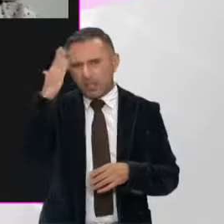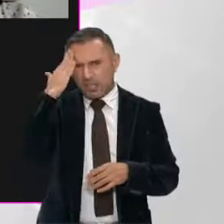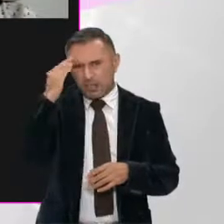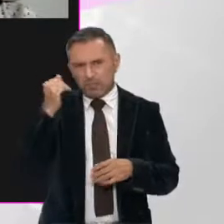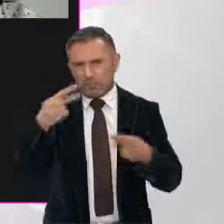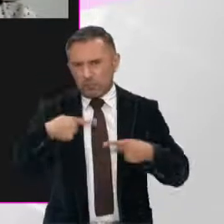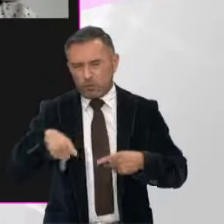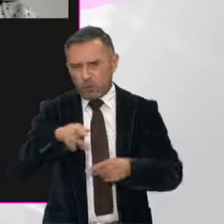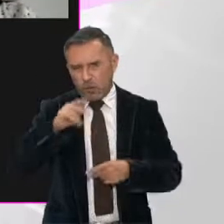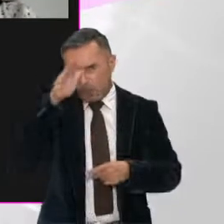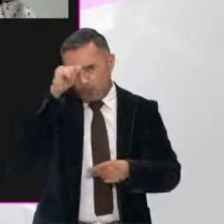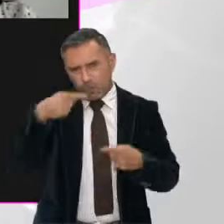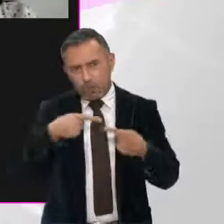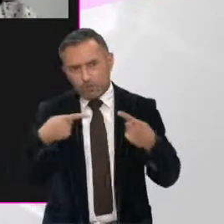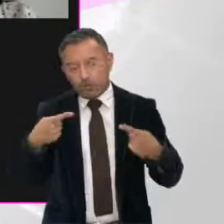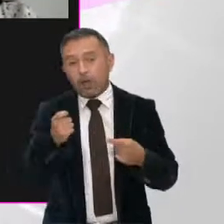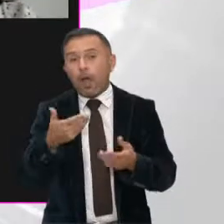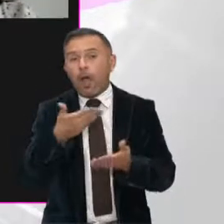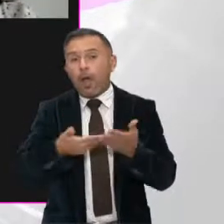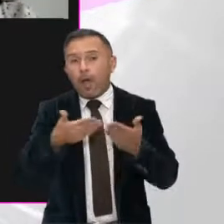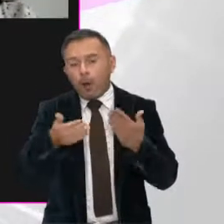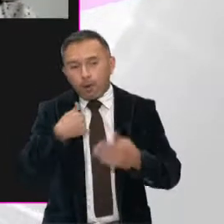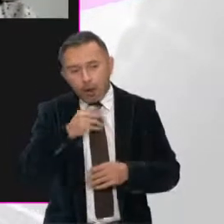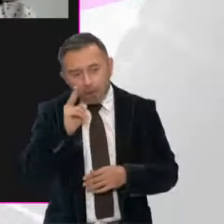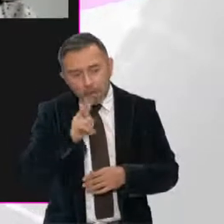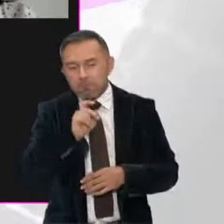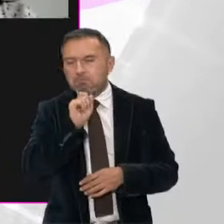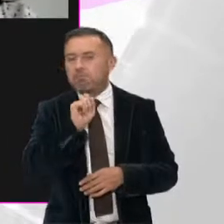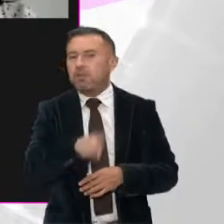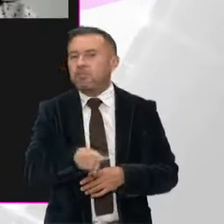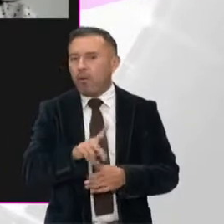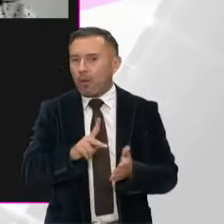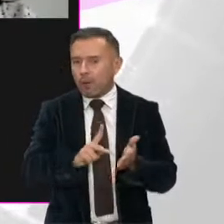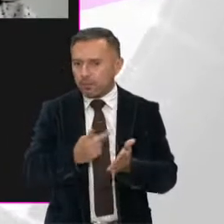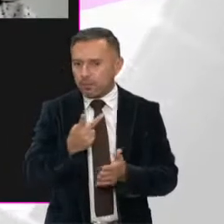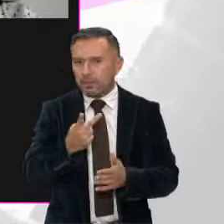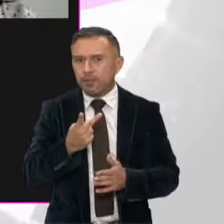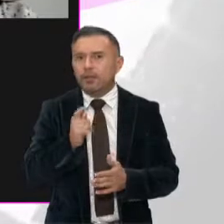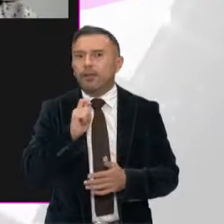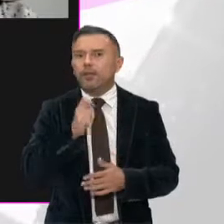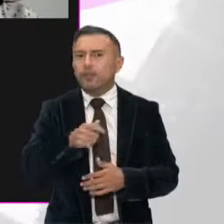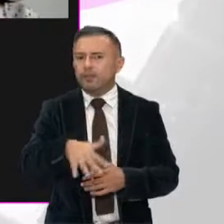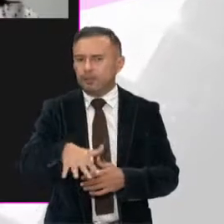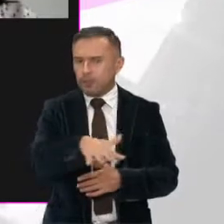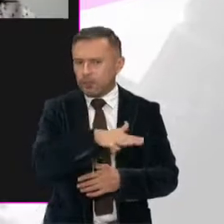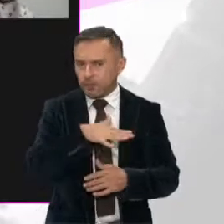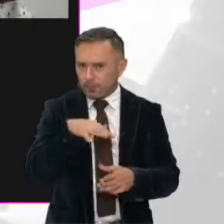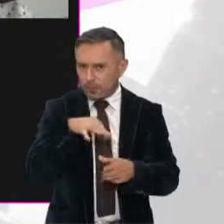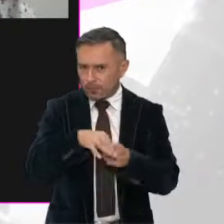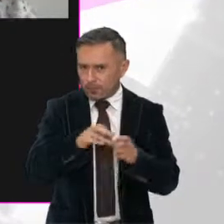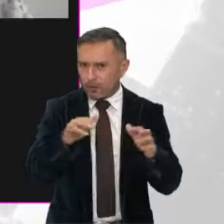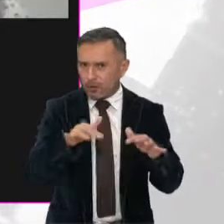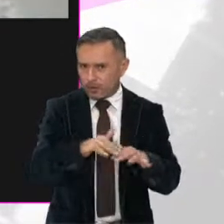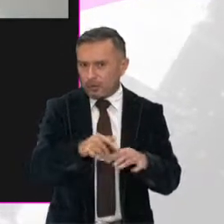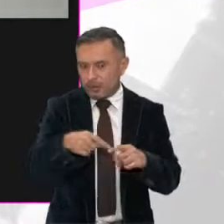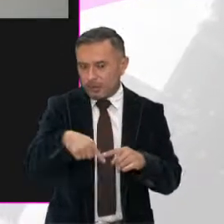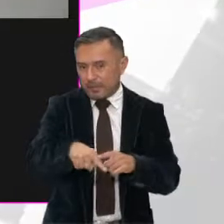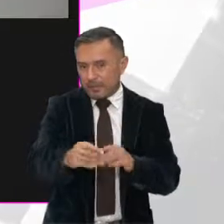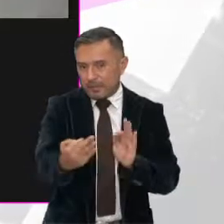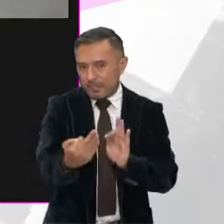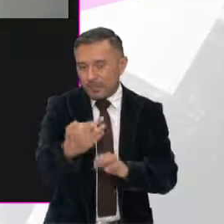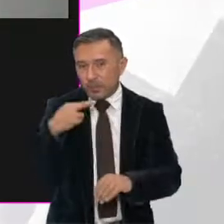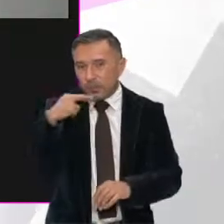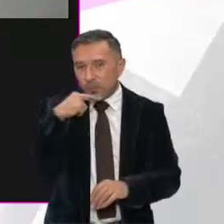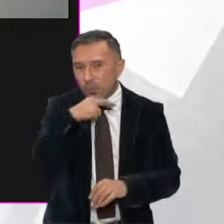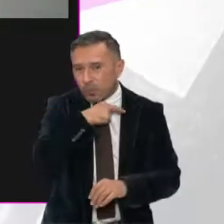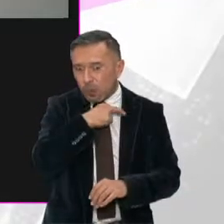this way of doing politics against other parties. And we're looking at this